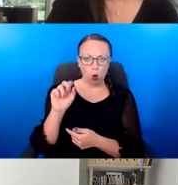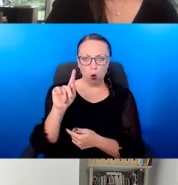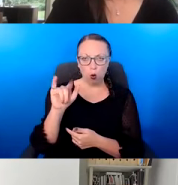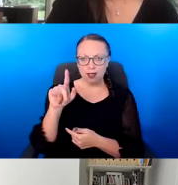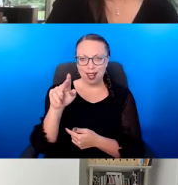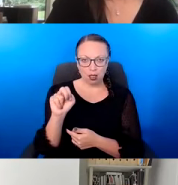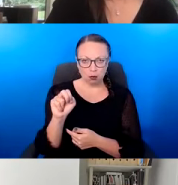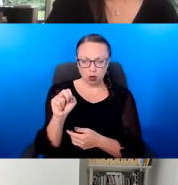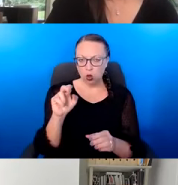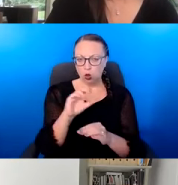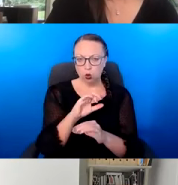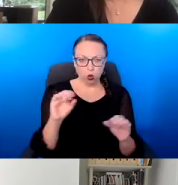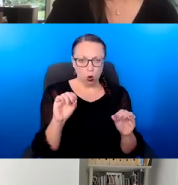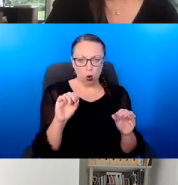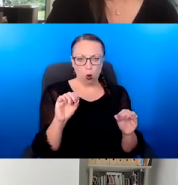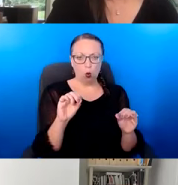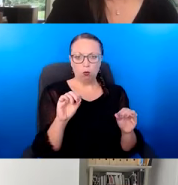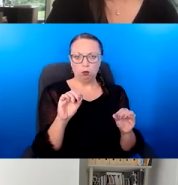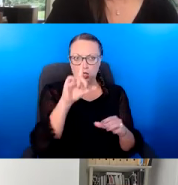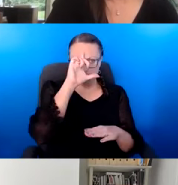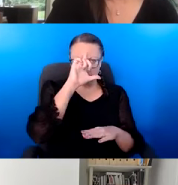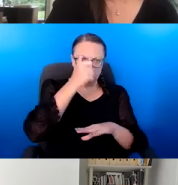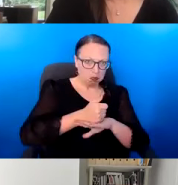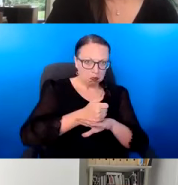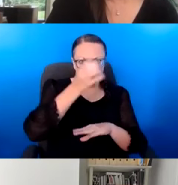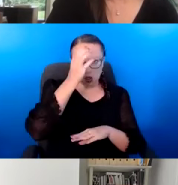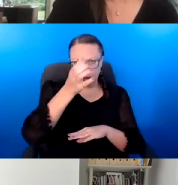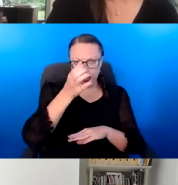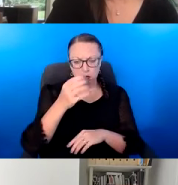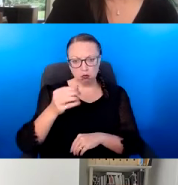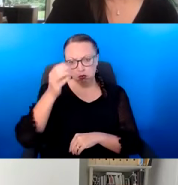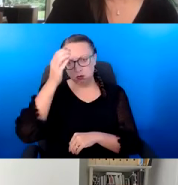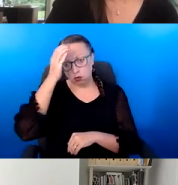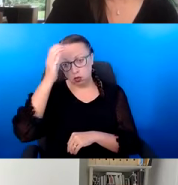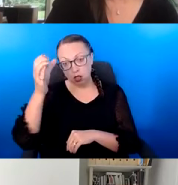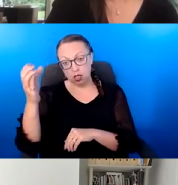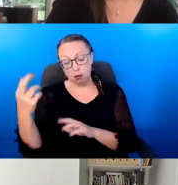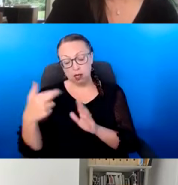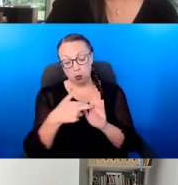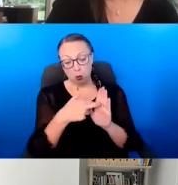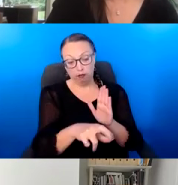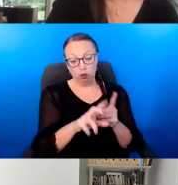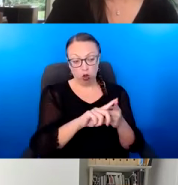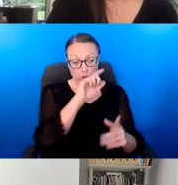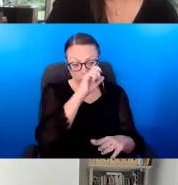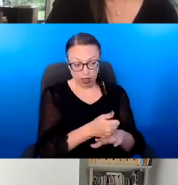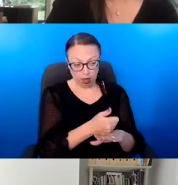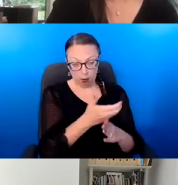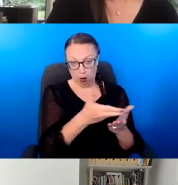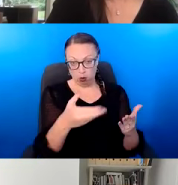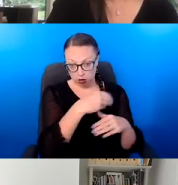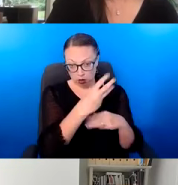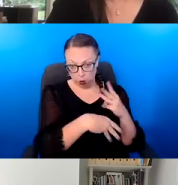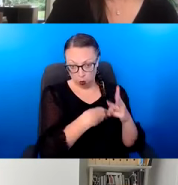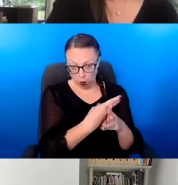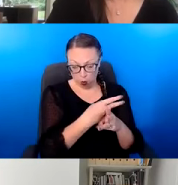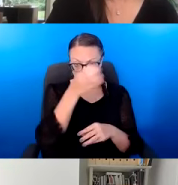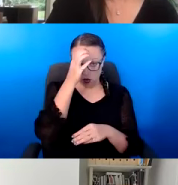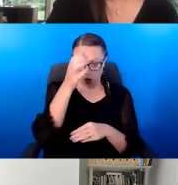concrete concepts. There are concepts that refer to concrete objects in the world and concepts that refer to